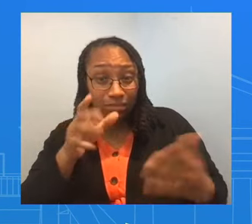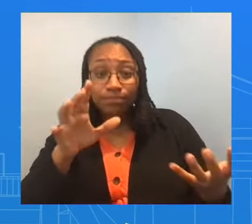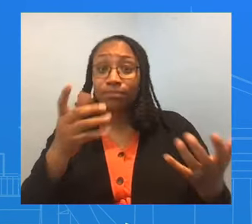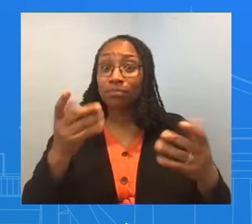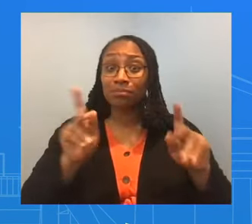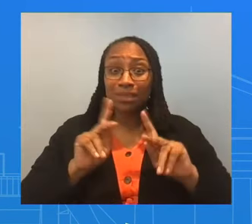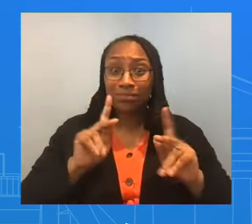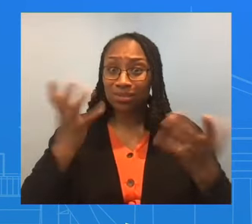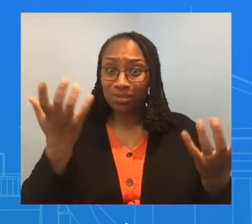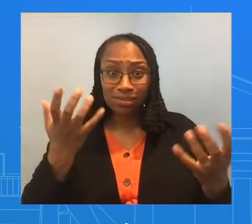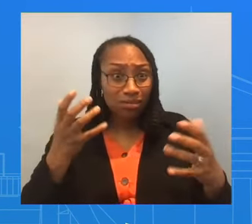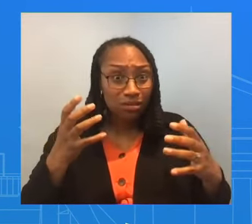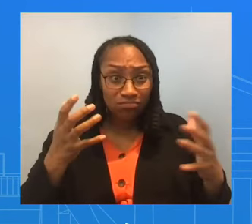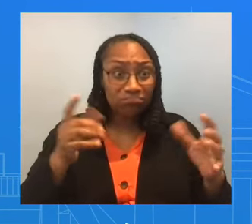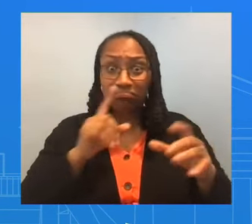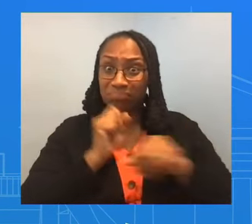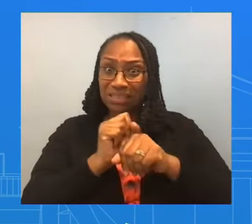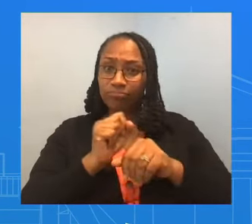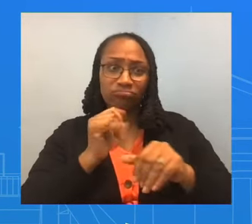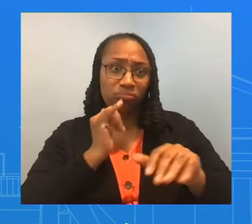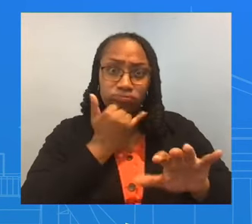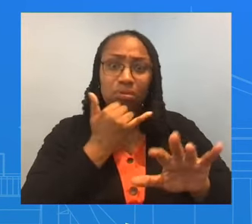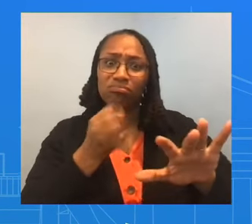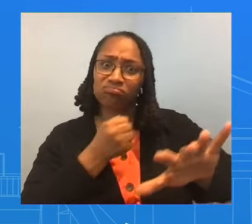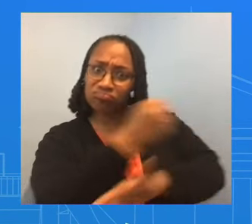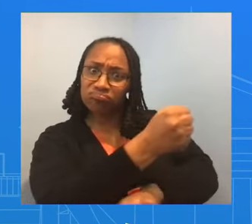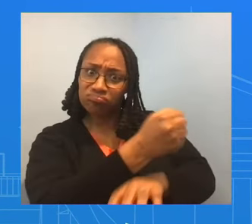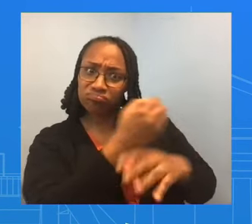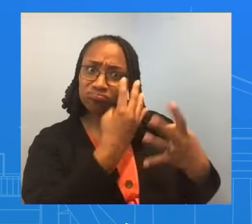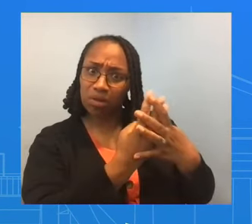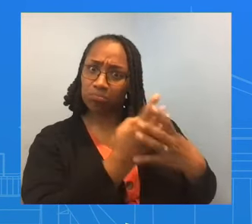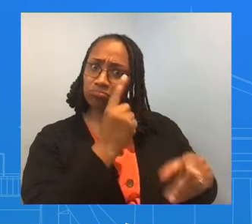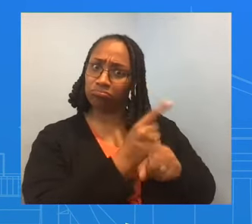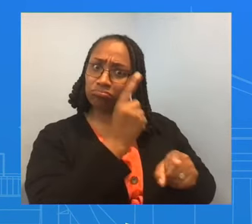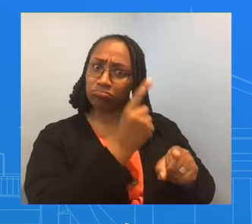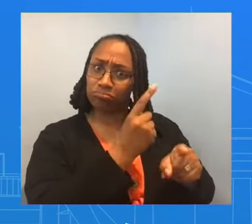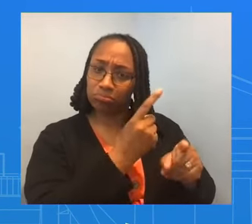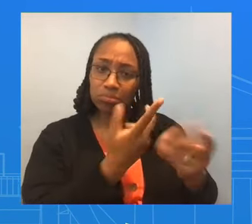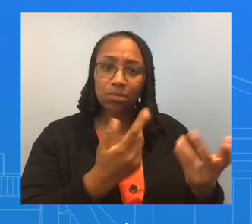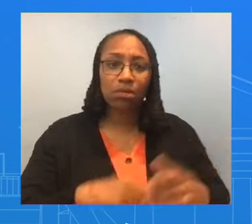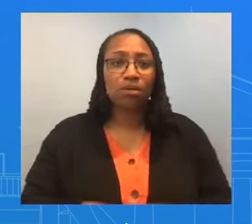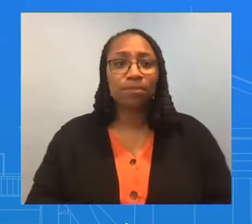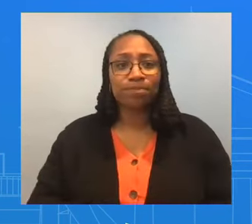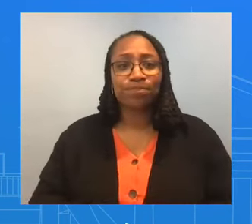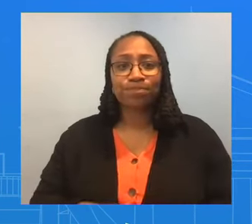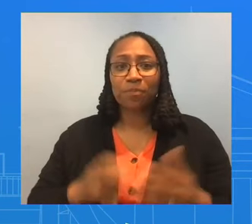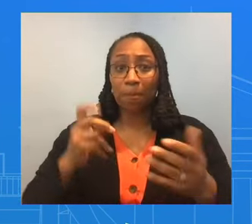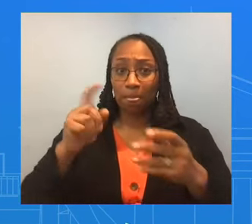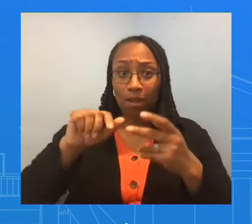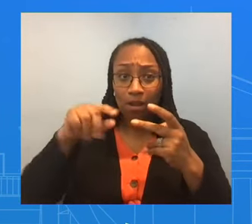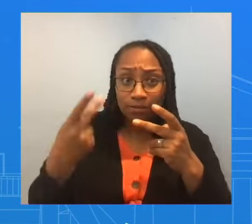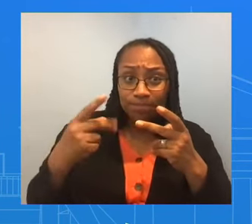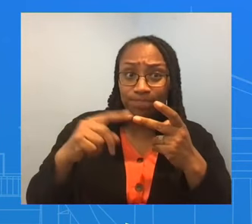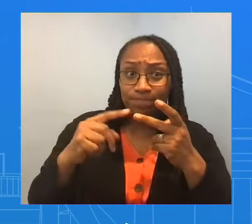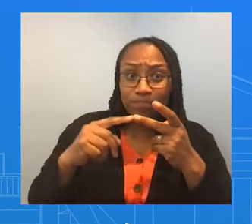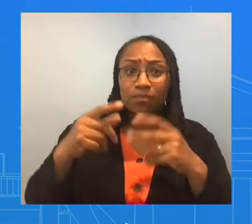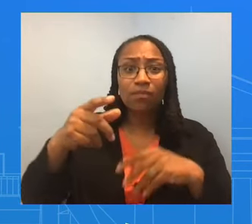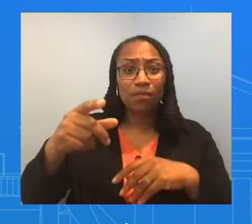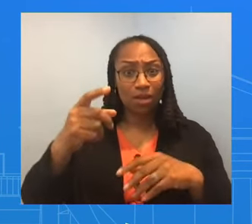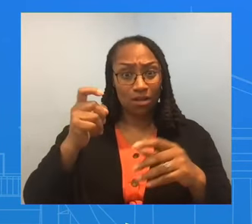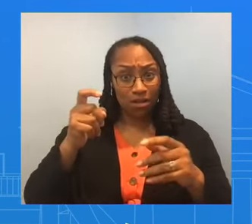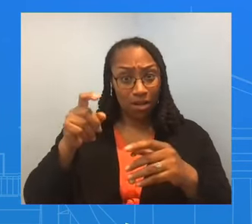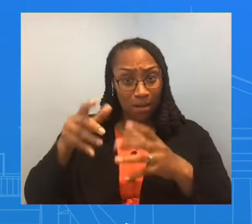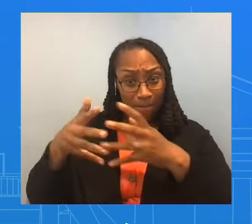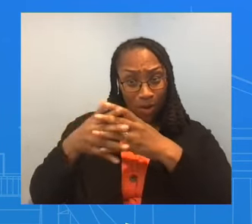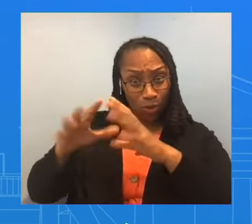Does the administration recognize the existence of such a category of Americans? And if so, are they also the object of your efforts to